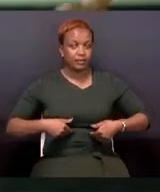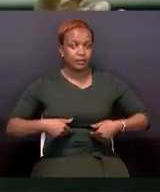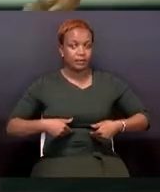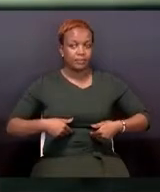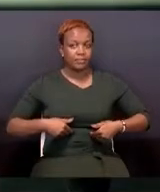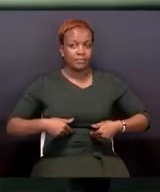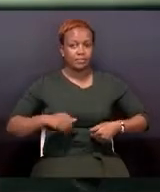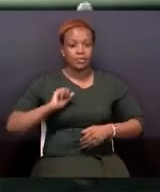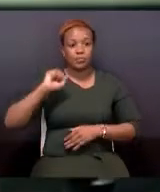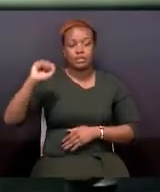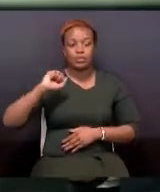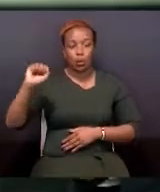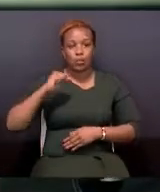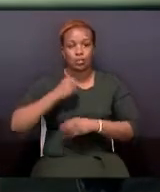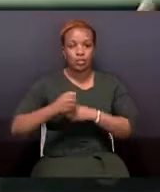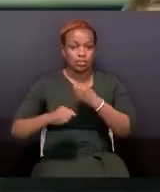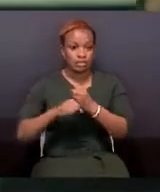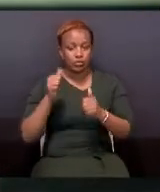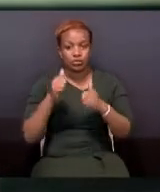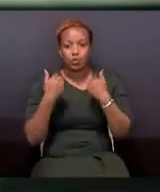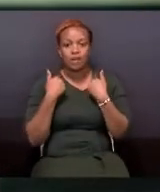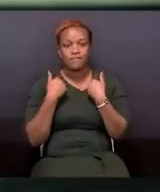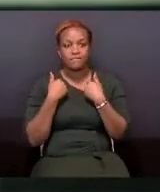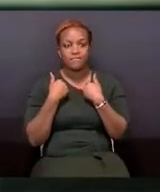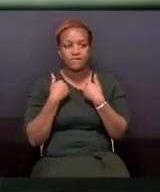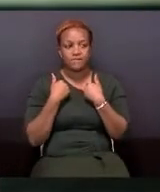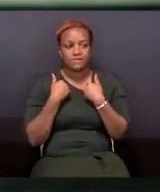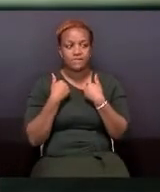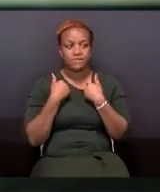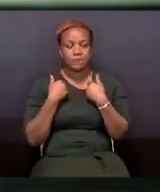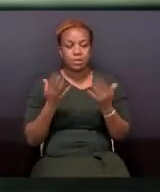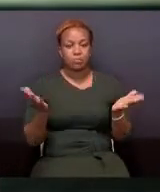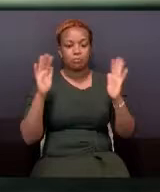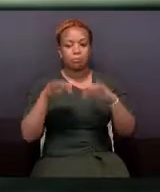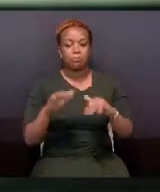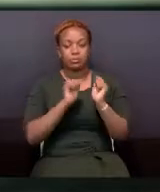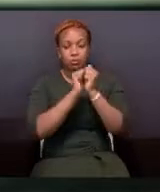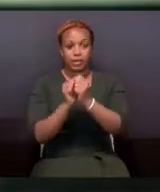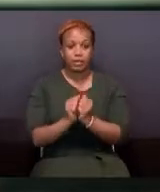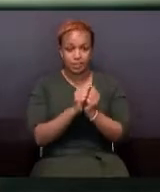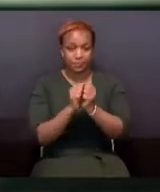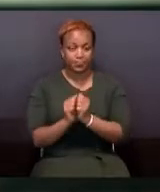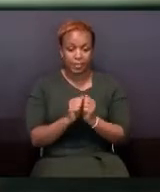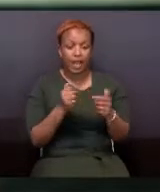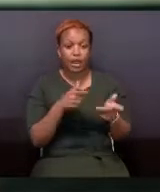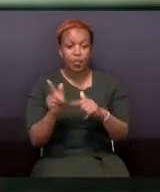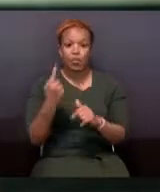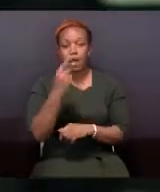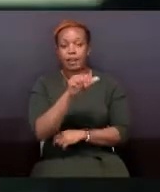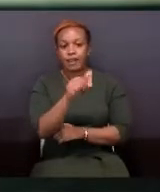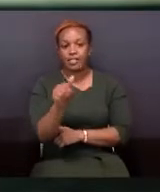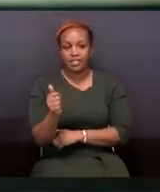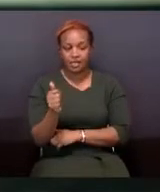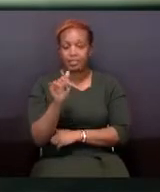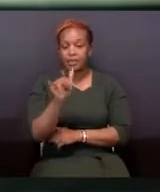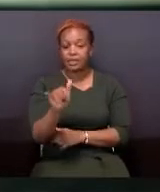political structures as we have them, coming together, allowing each other that